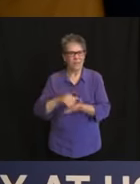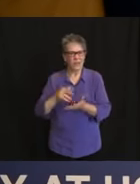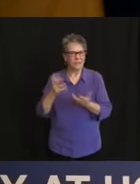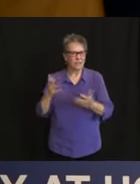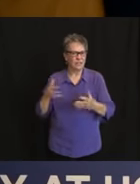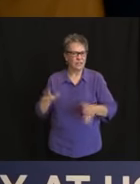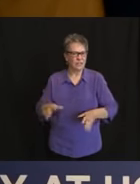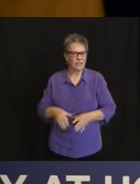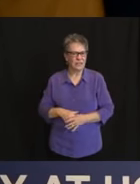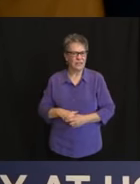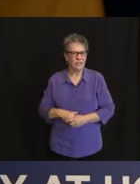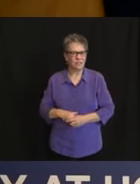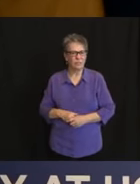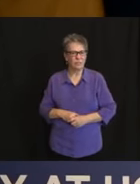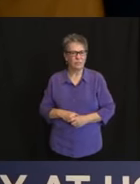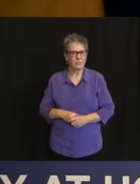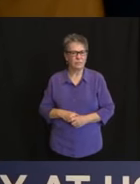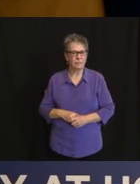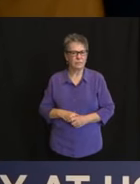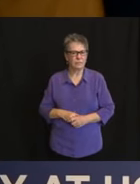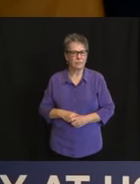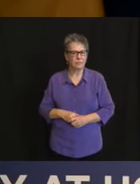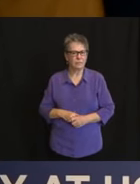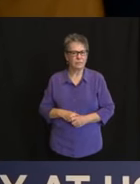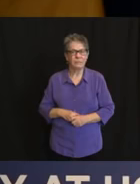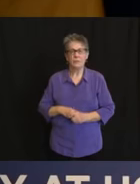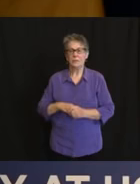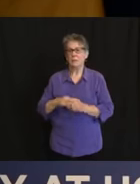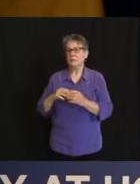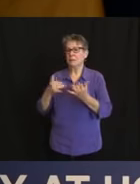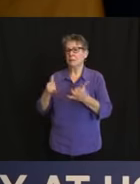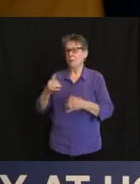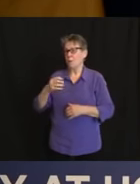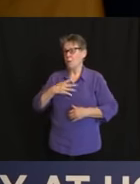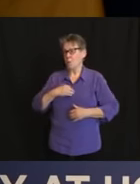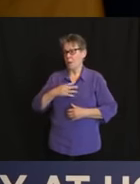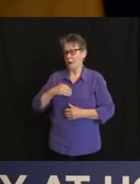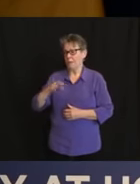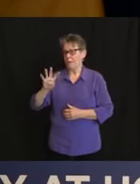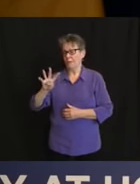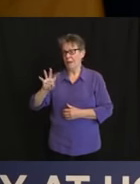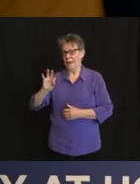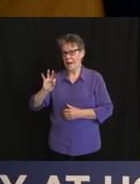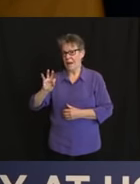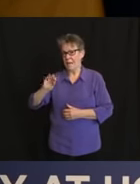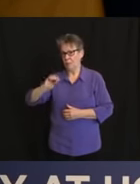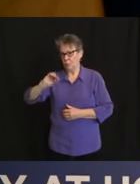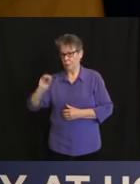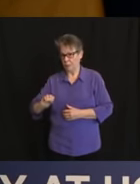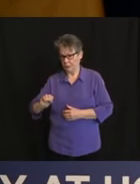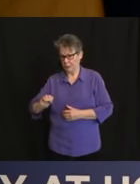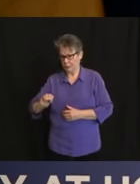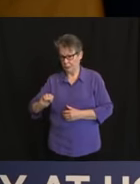white, 49.3%, black, 22%,